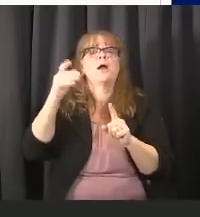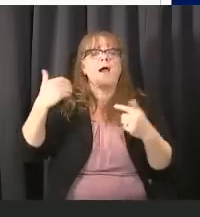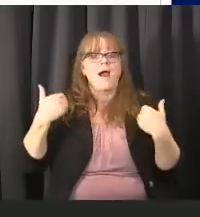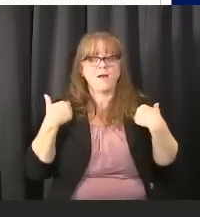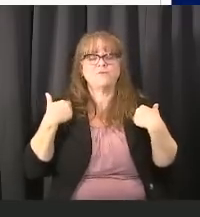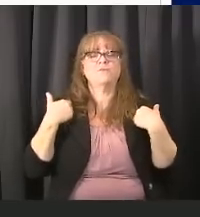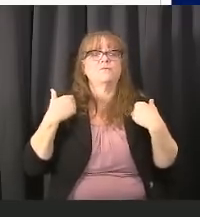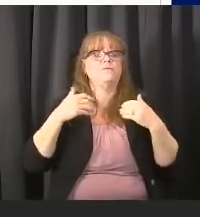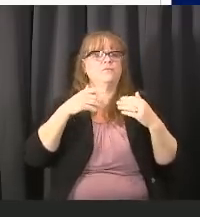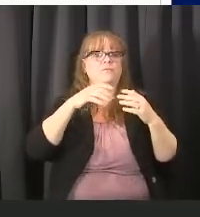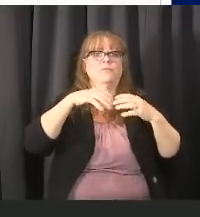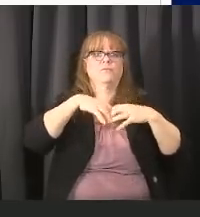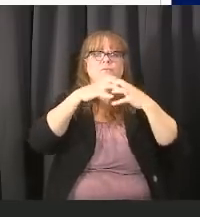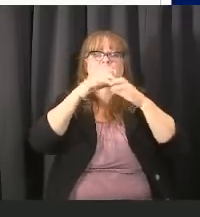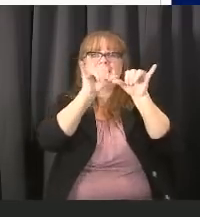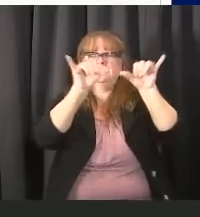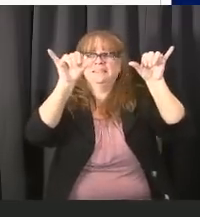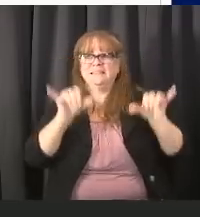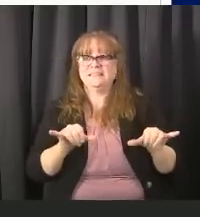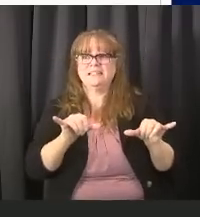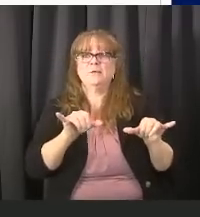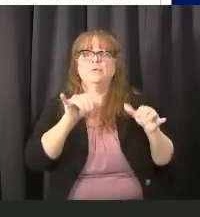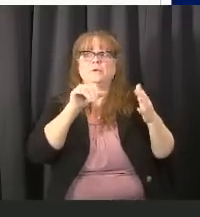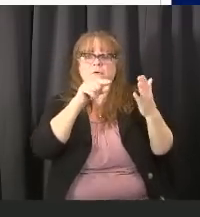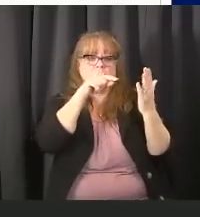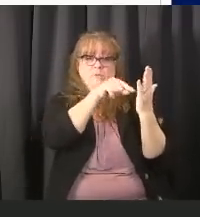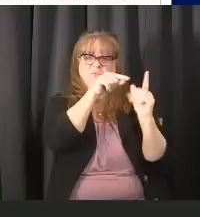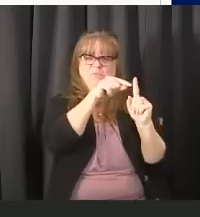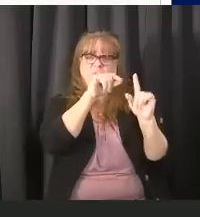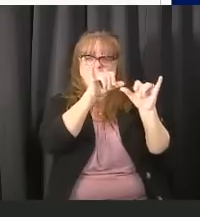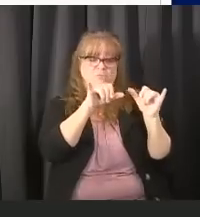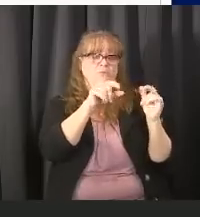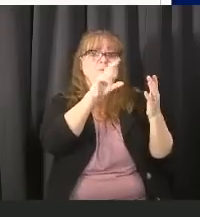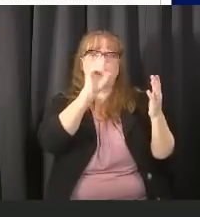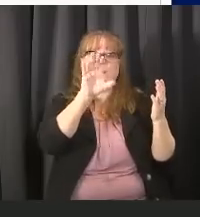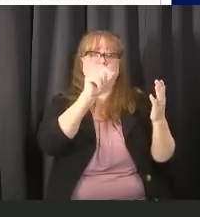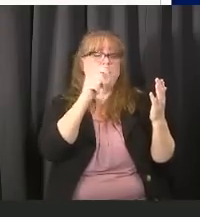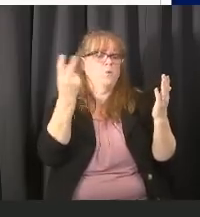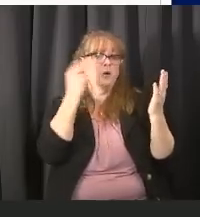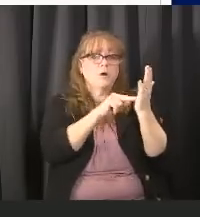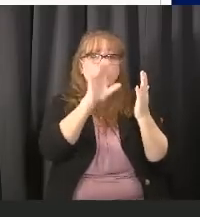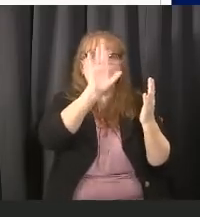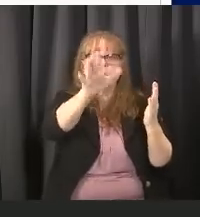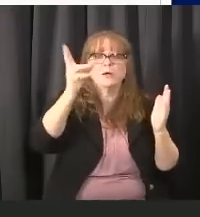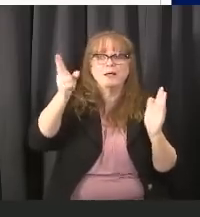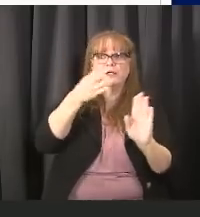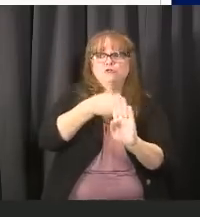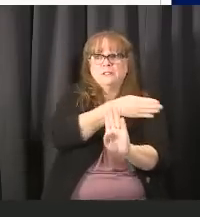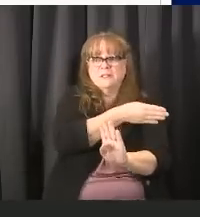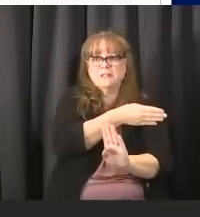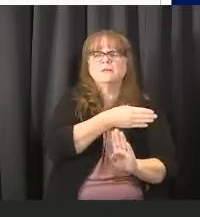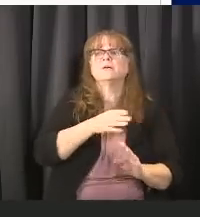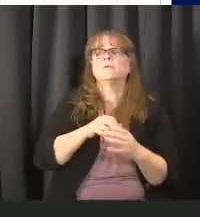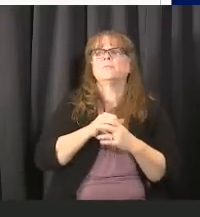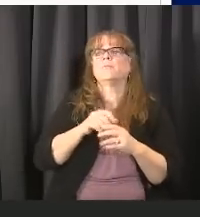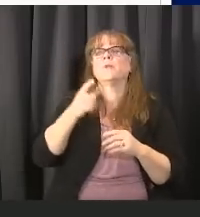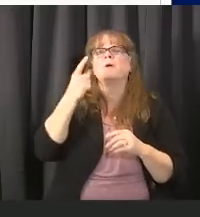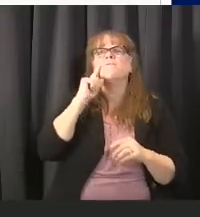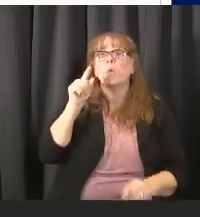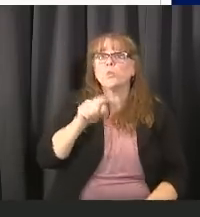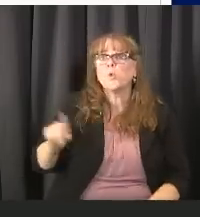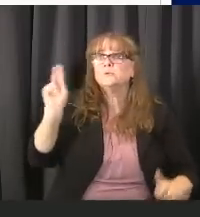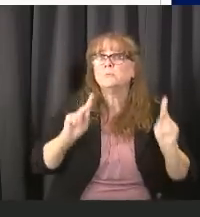health clinics, a subset of people that might not have had interactions with Centura or UCHealth. So these are all together. These